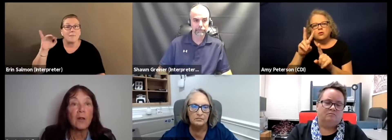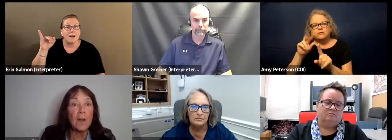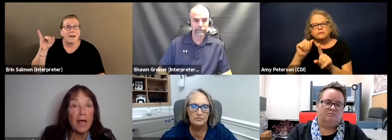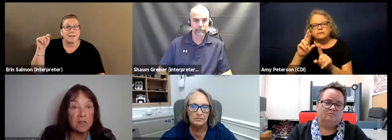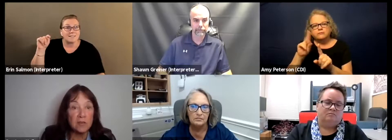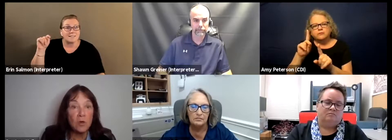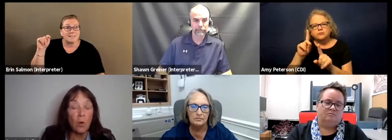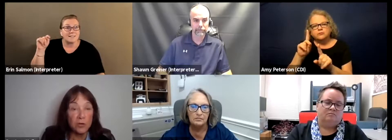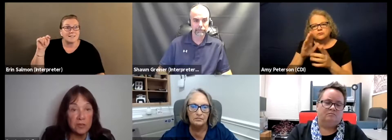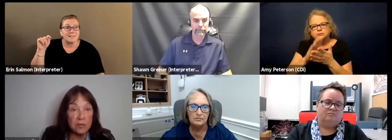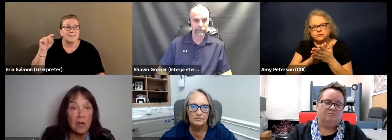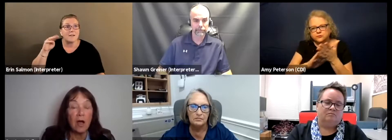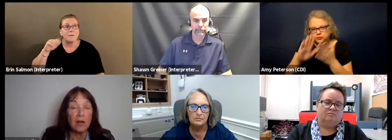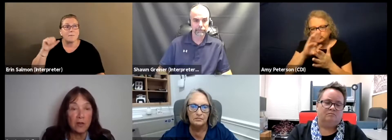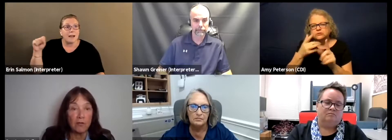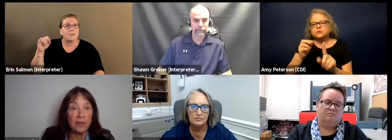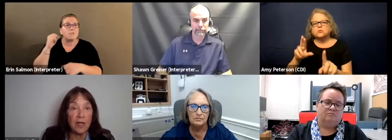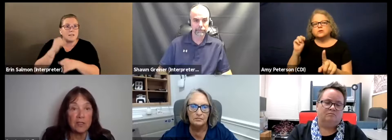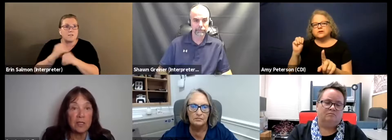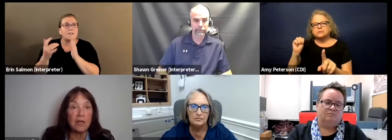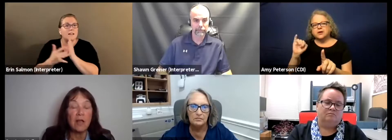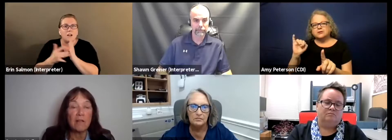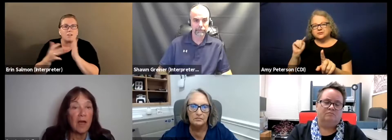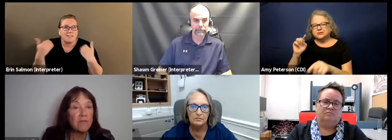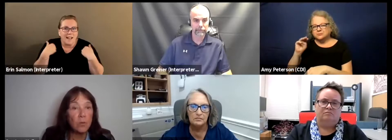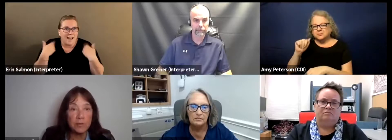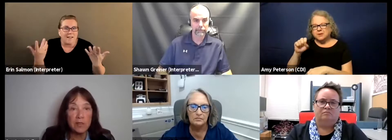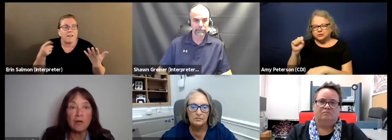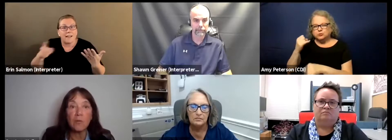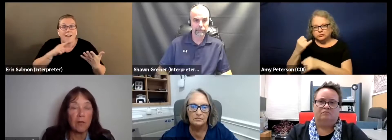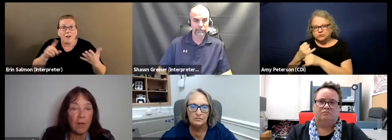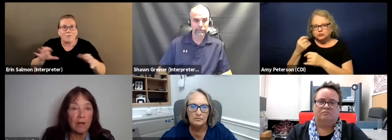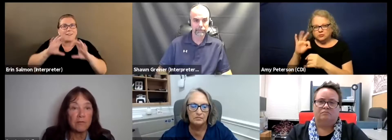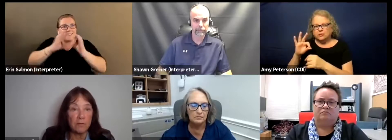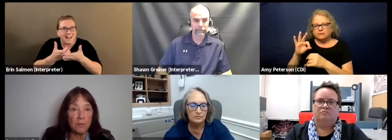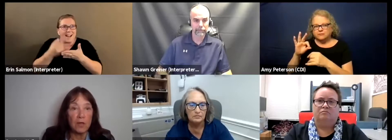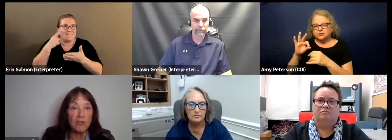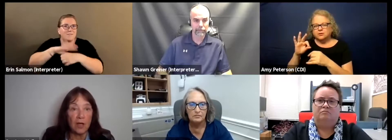running courses on COVID-19. They have a website